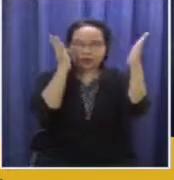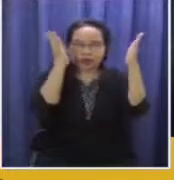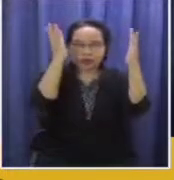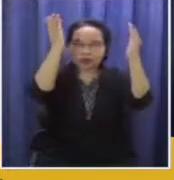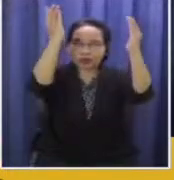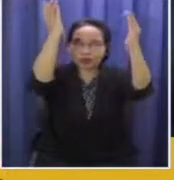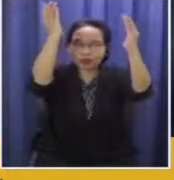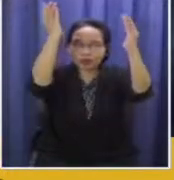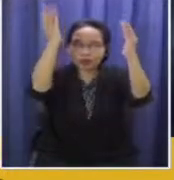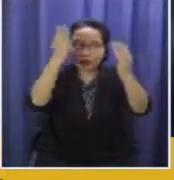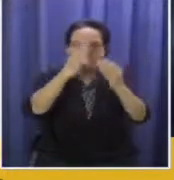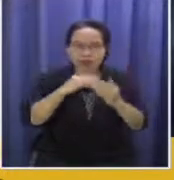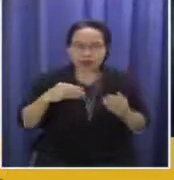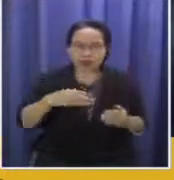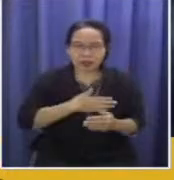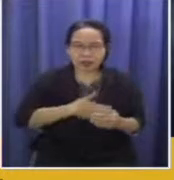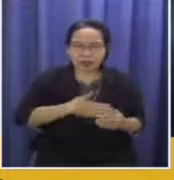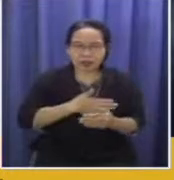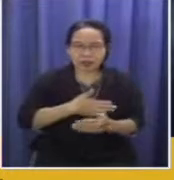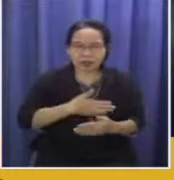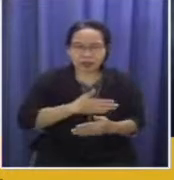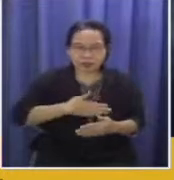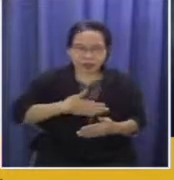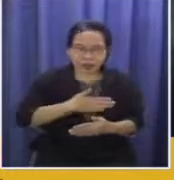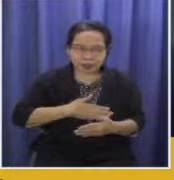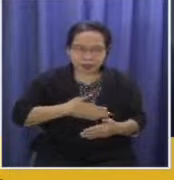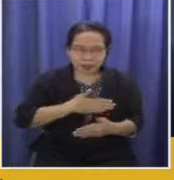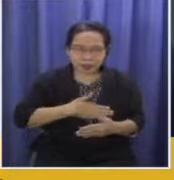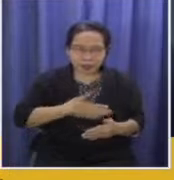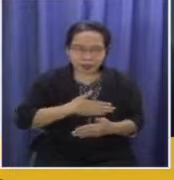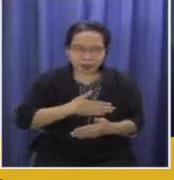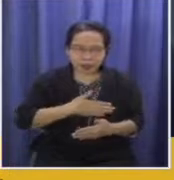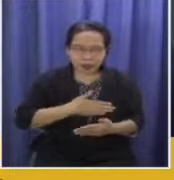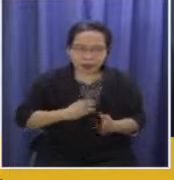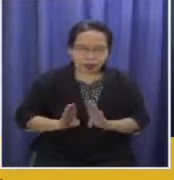find the right way of serving you.